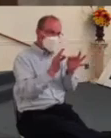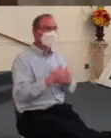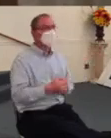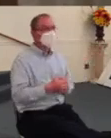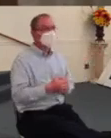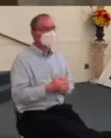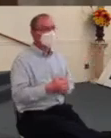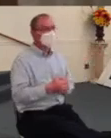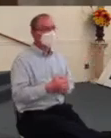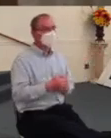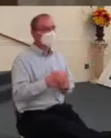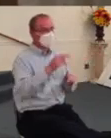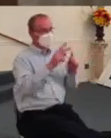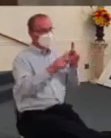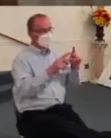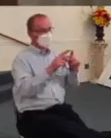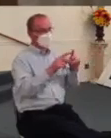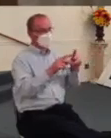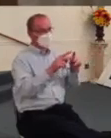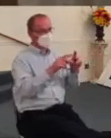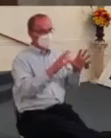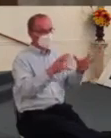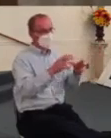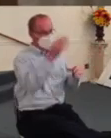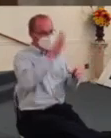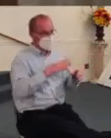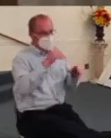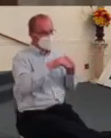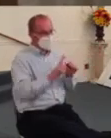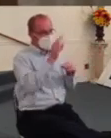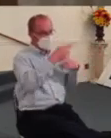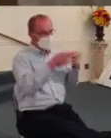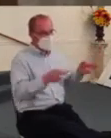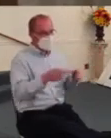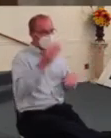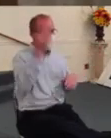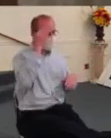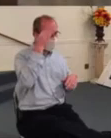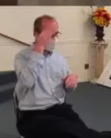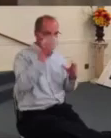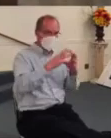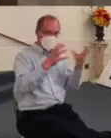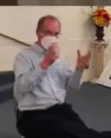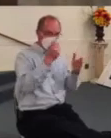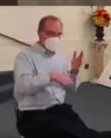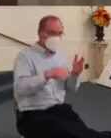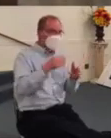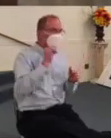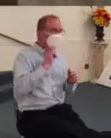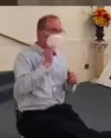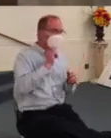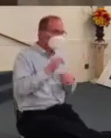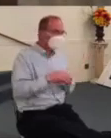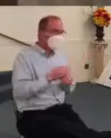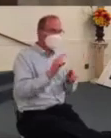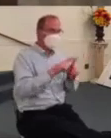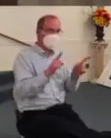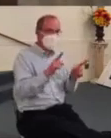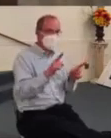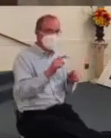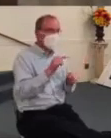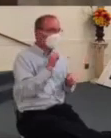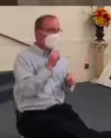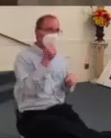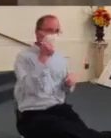room, they knew the cost of the perfume, but they didn't know the value of her kindness.